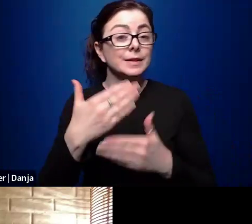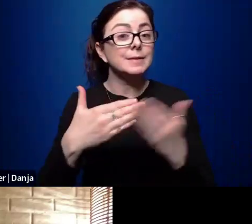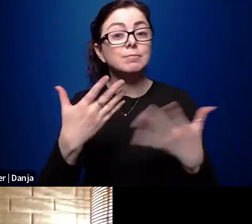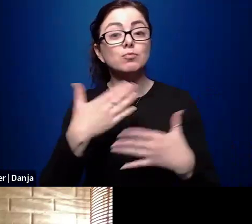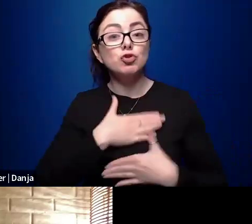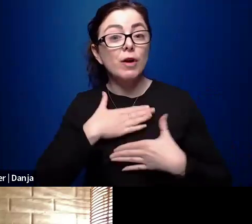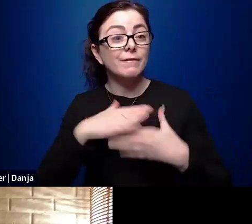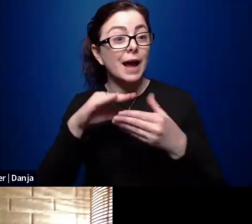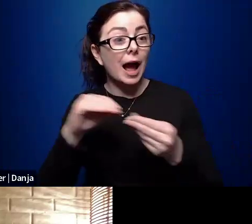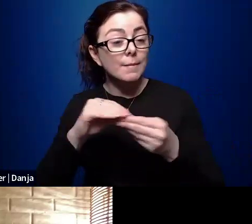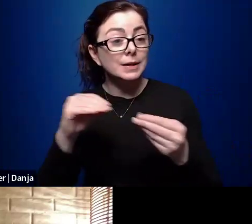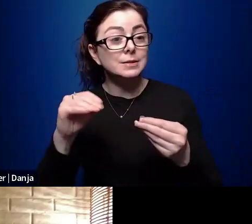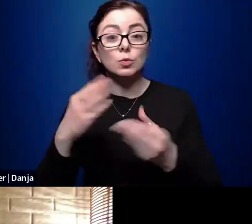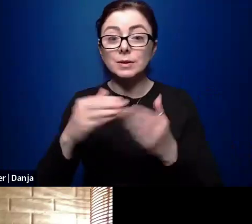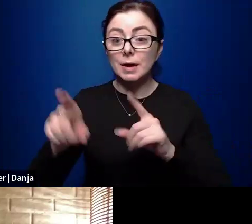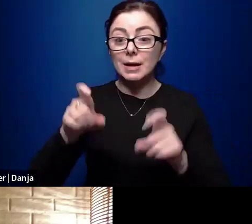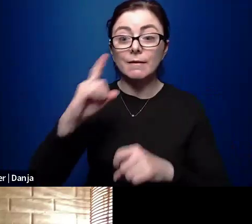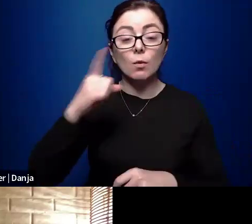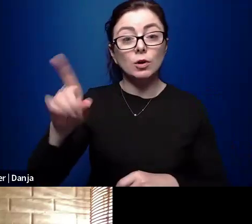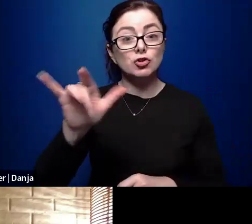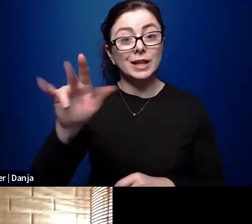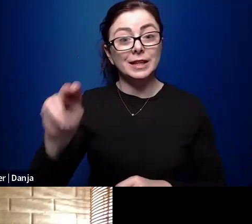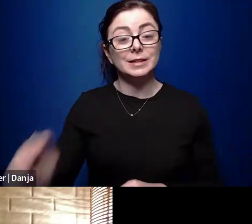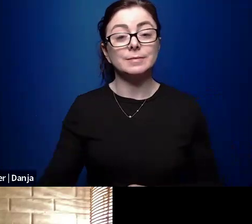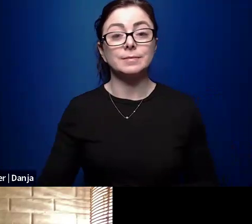comments or even some questions for Jillian.